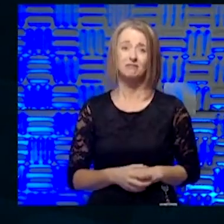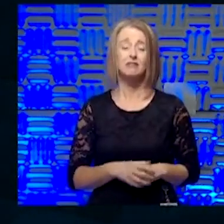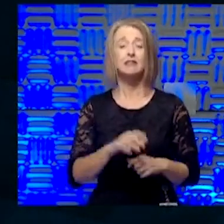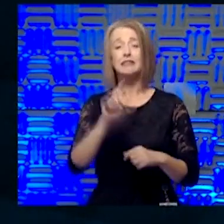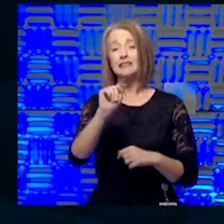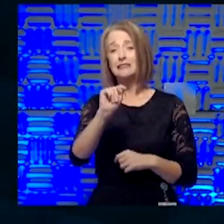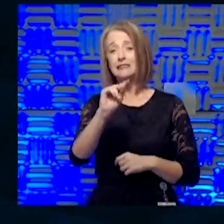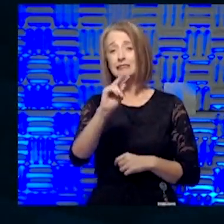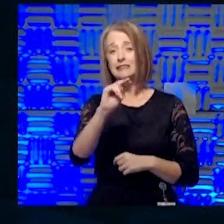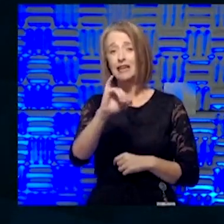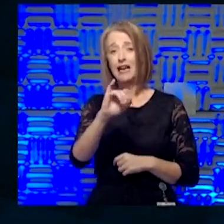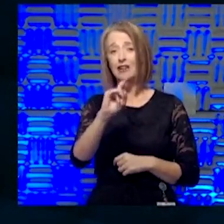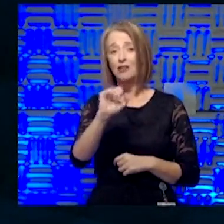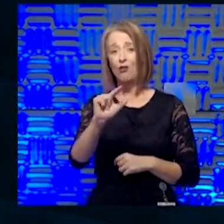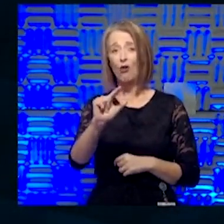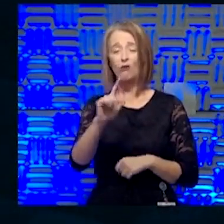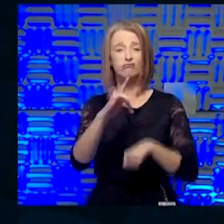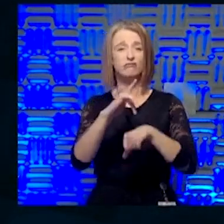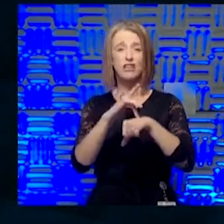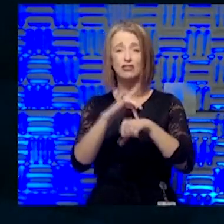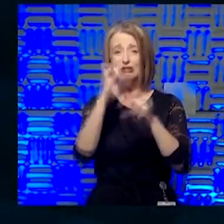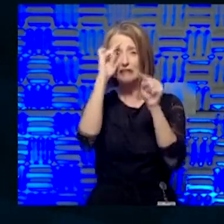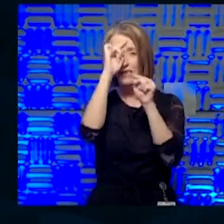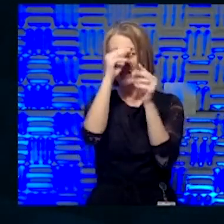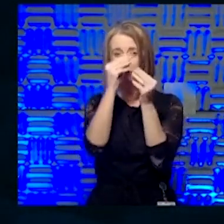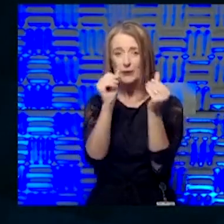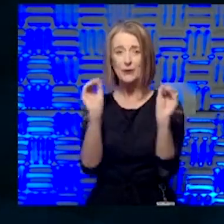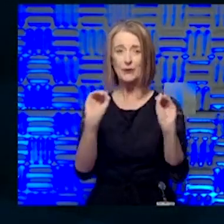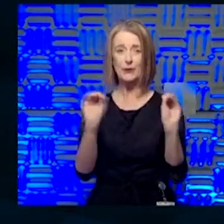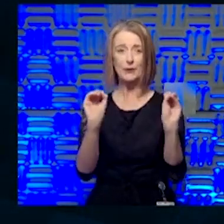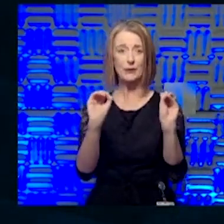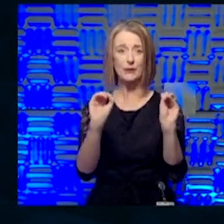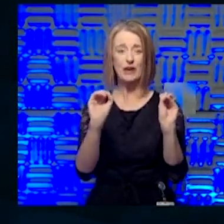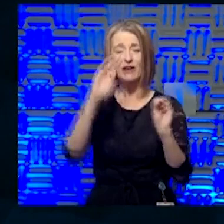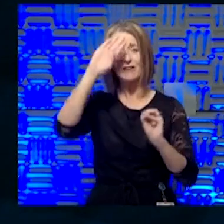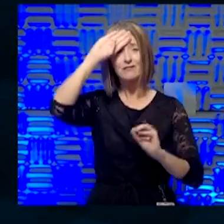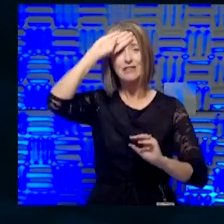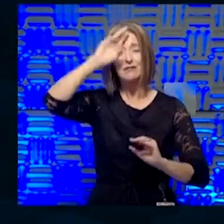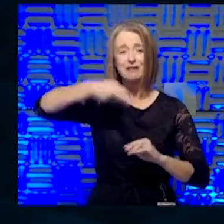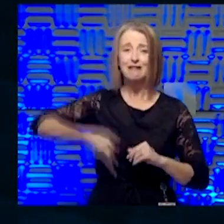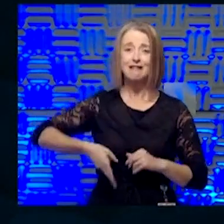Tylenol would not take care of it. Yeah. And he ran that fever.